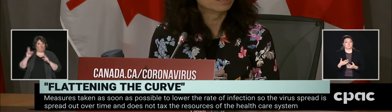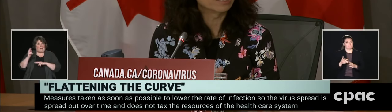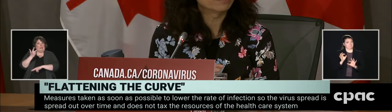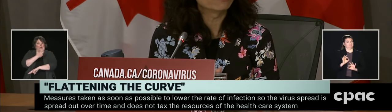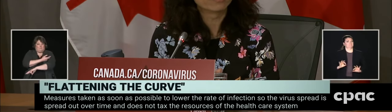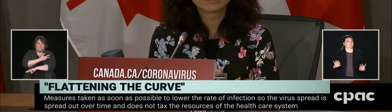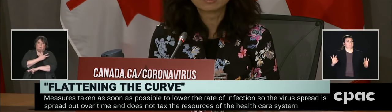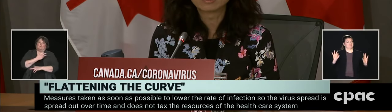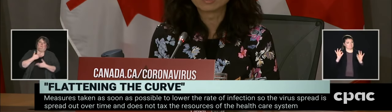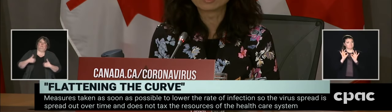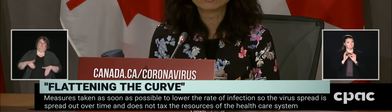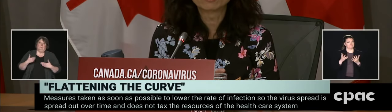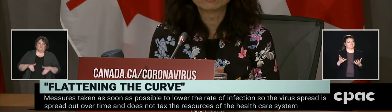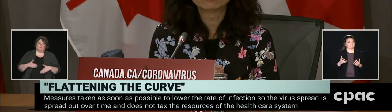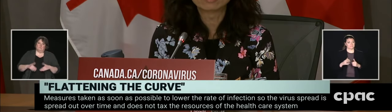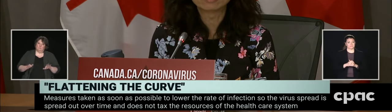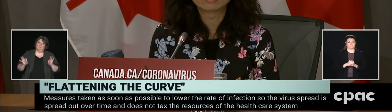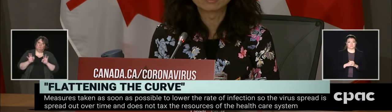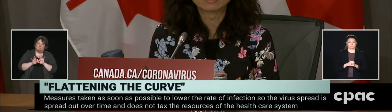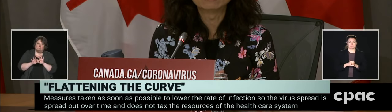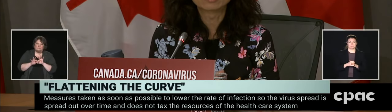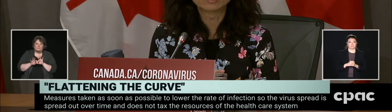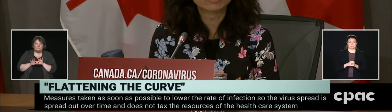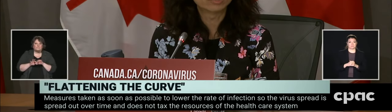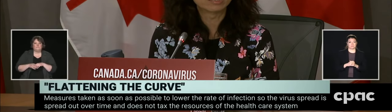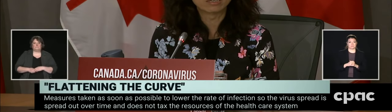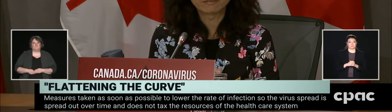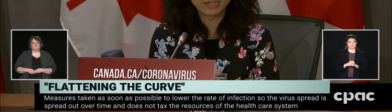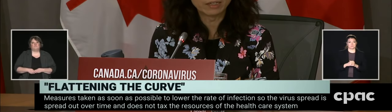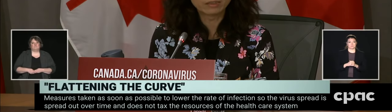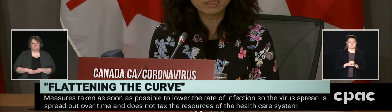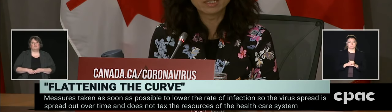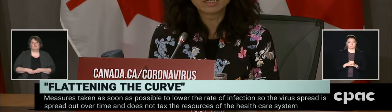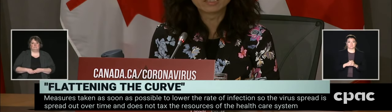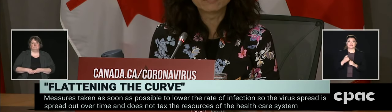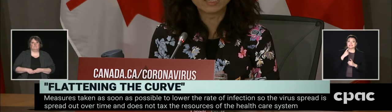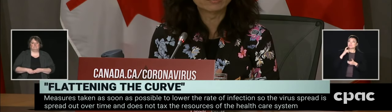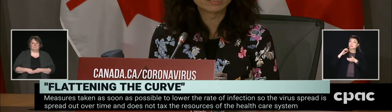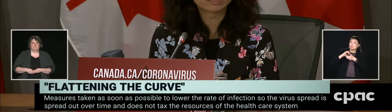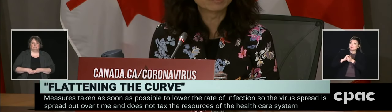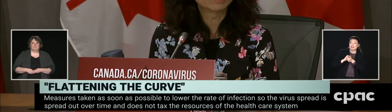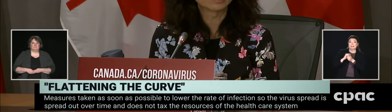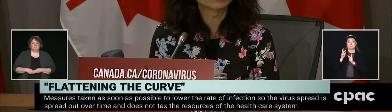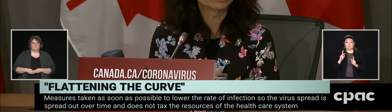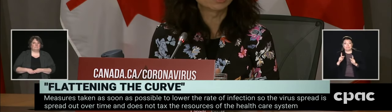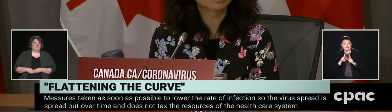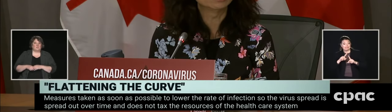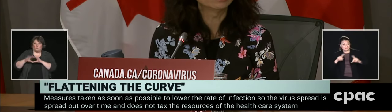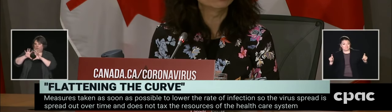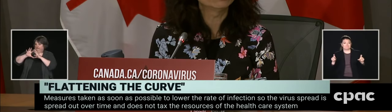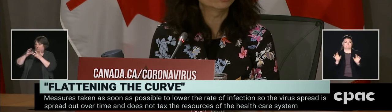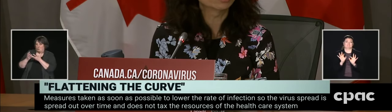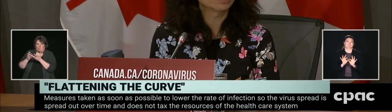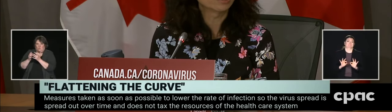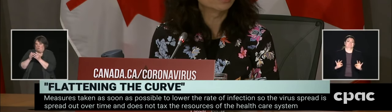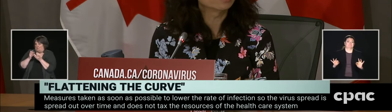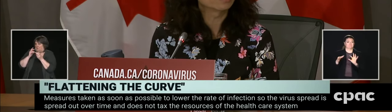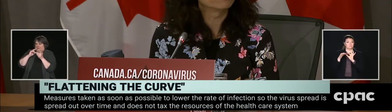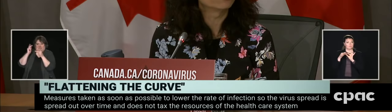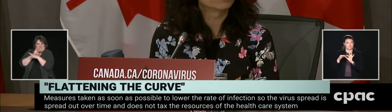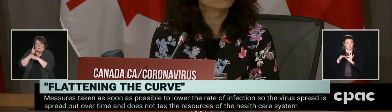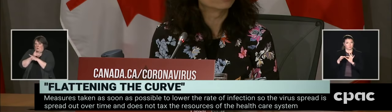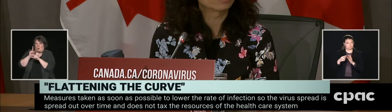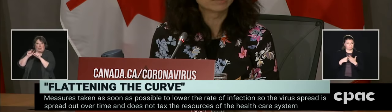if global solutions are not found, this virus could potentially continue to